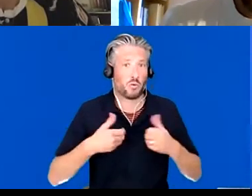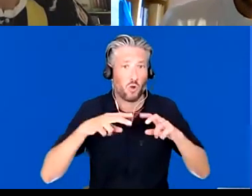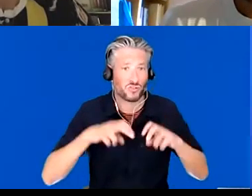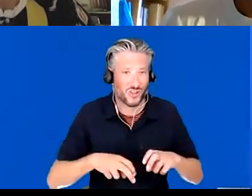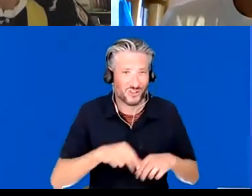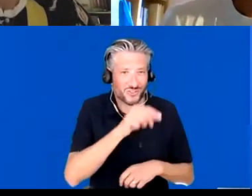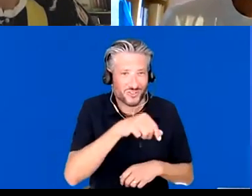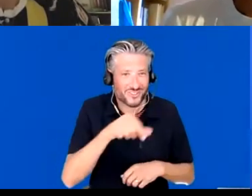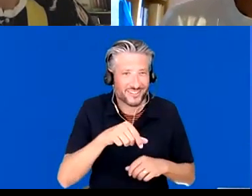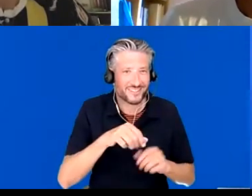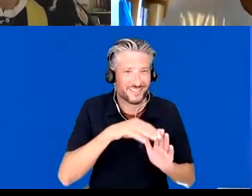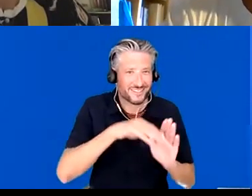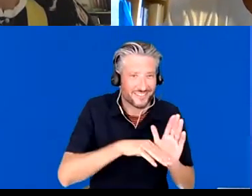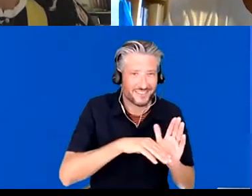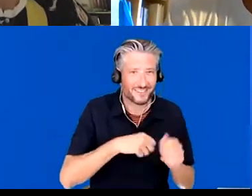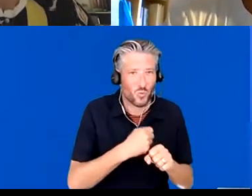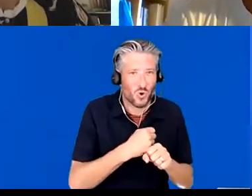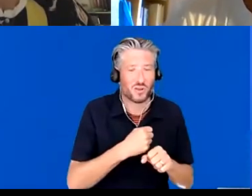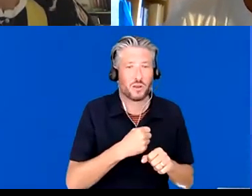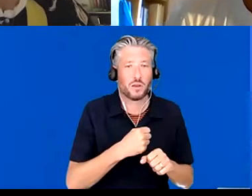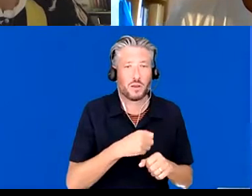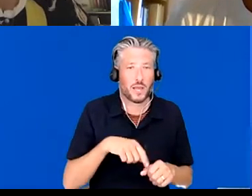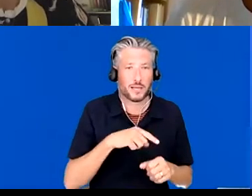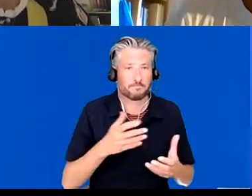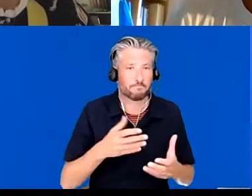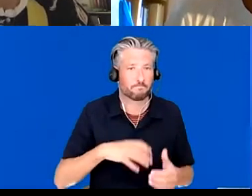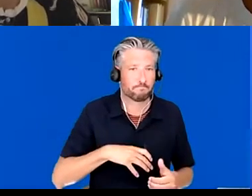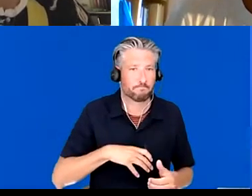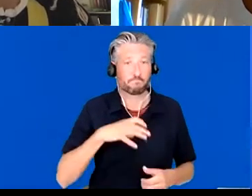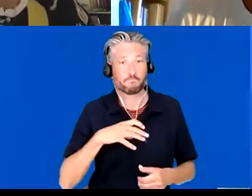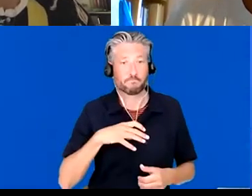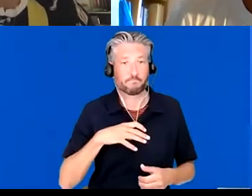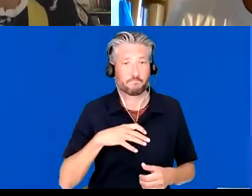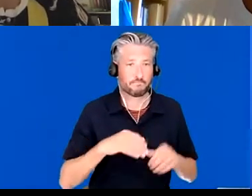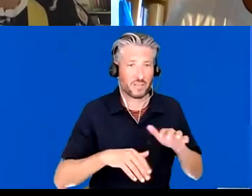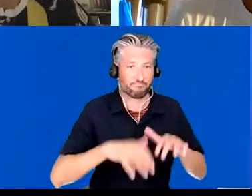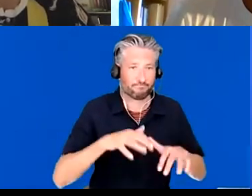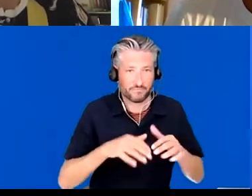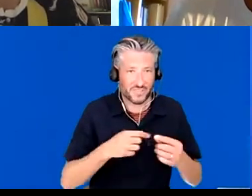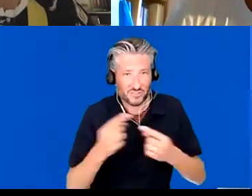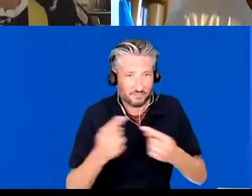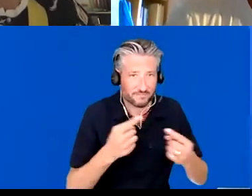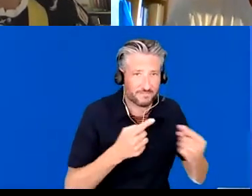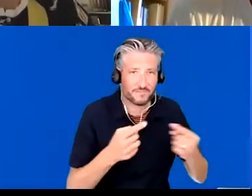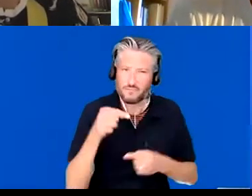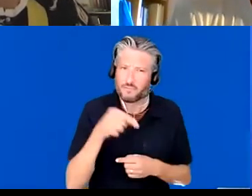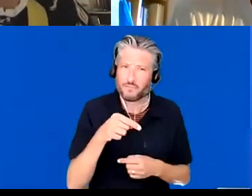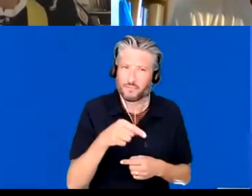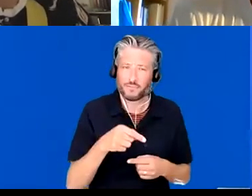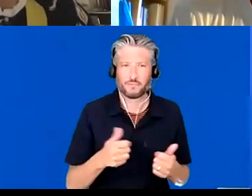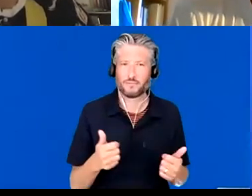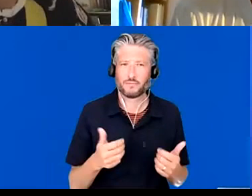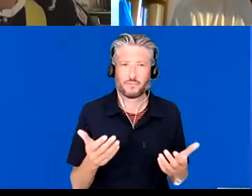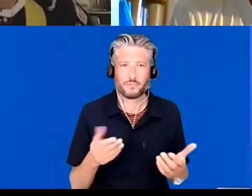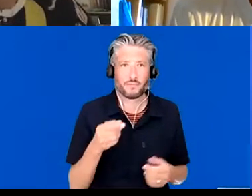front of everybody, but in these sorts of more informal digital spaces, that creates opportunities to then have